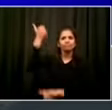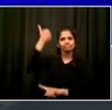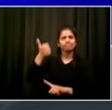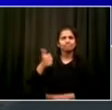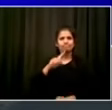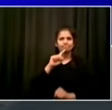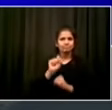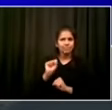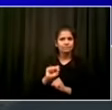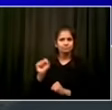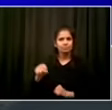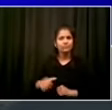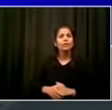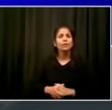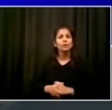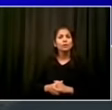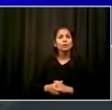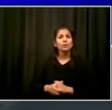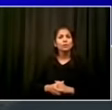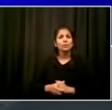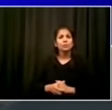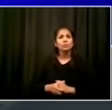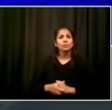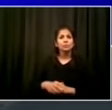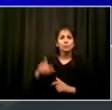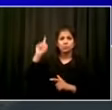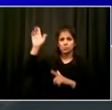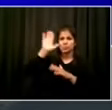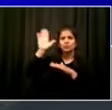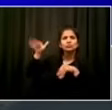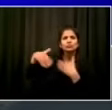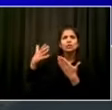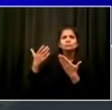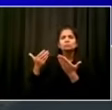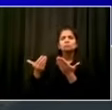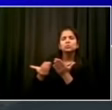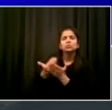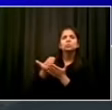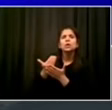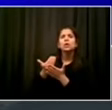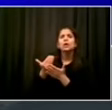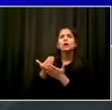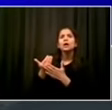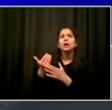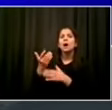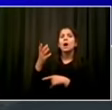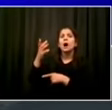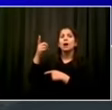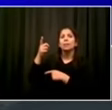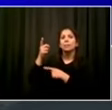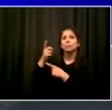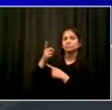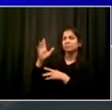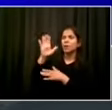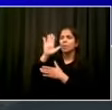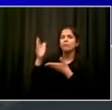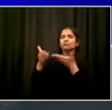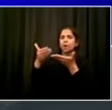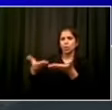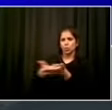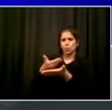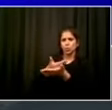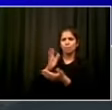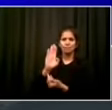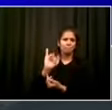clearly. What the legislature is looking to do, I hope they will do it as early as Monday or Tuesday, is take away